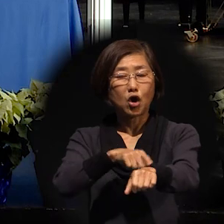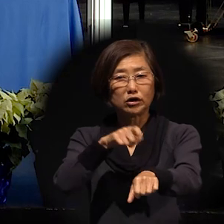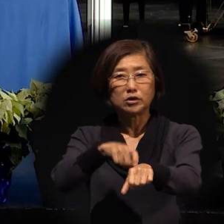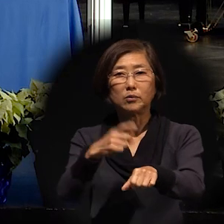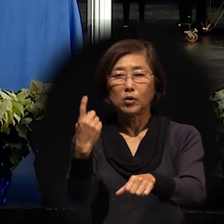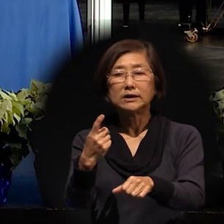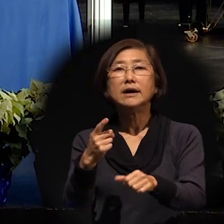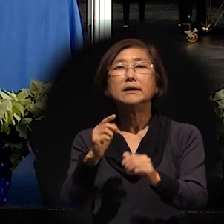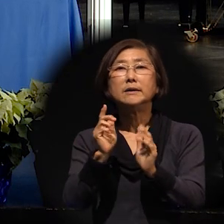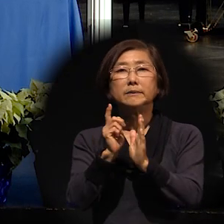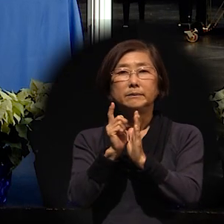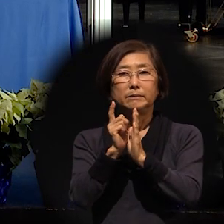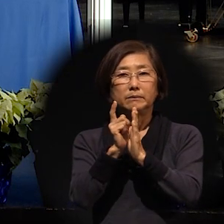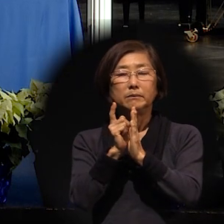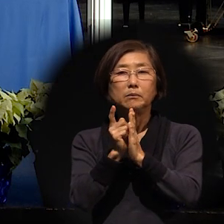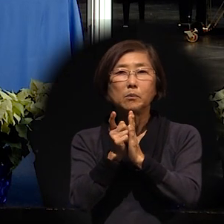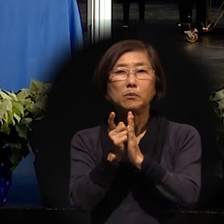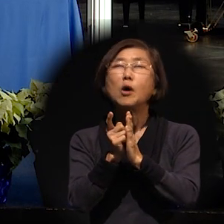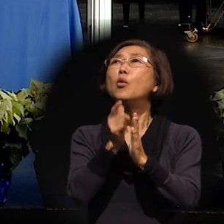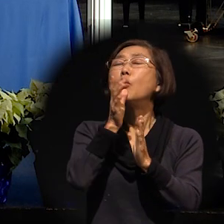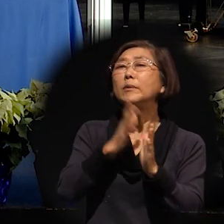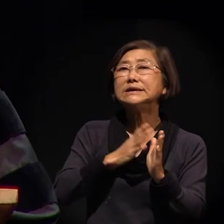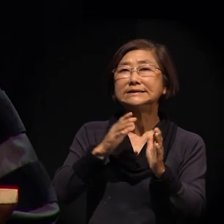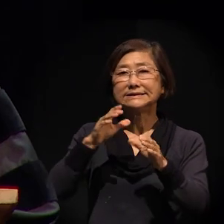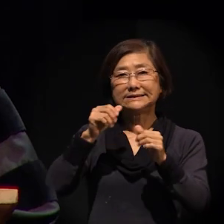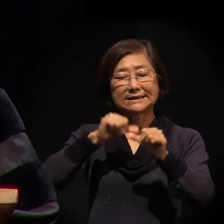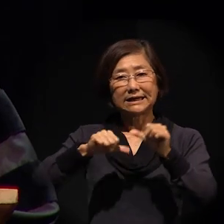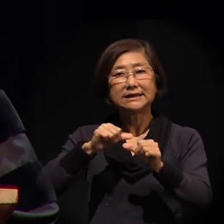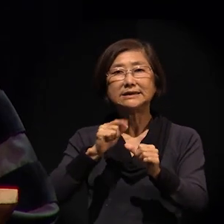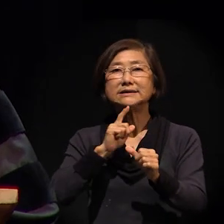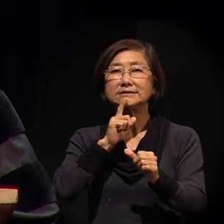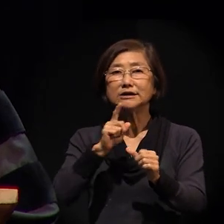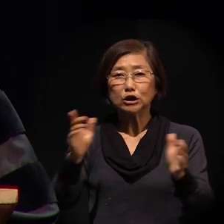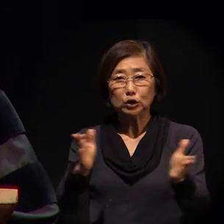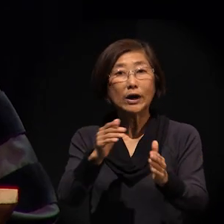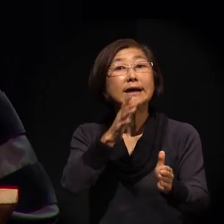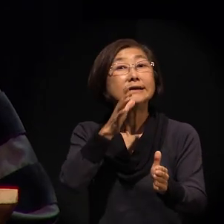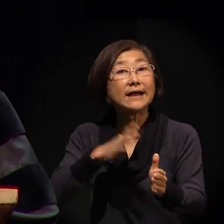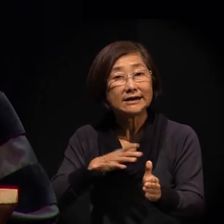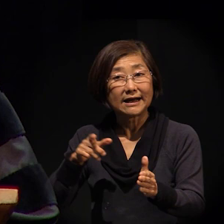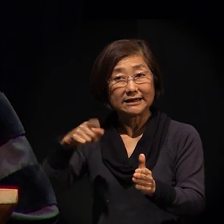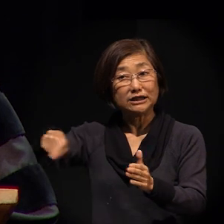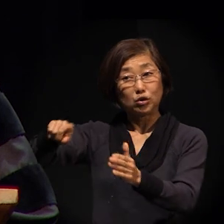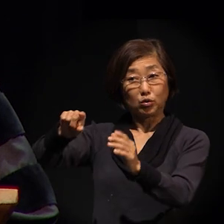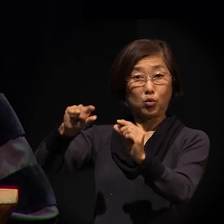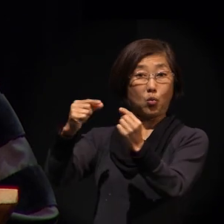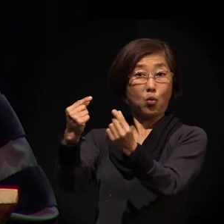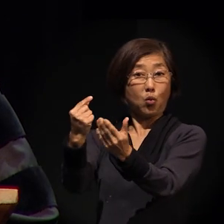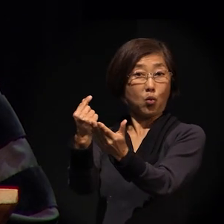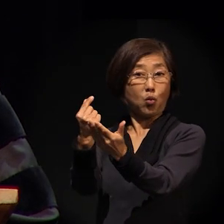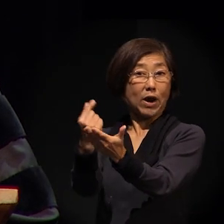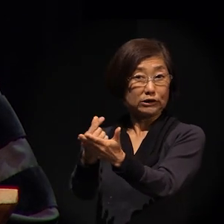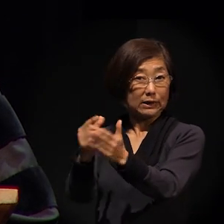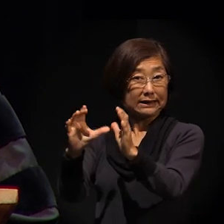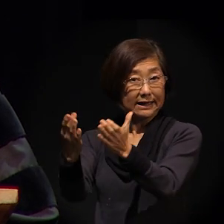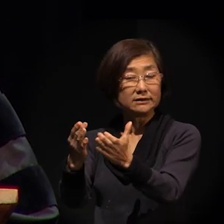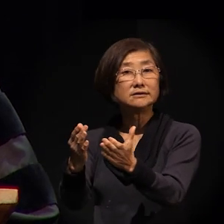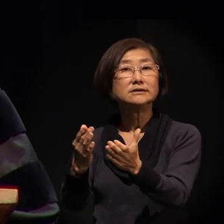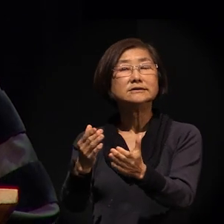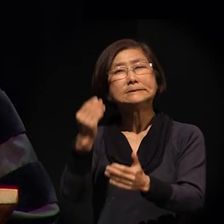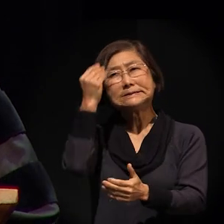ones. As a woman in science, I especially encourage the ladies of this graduating